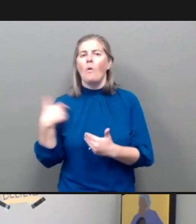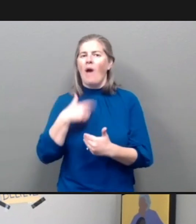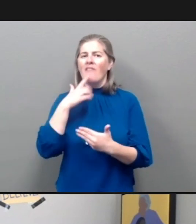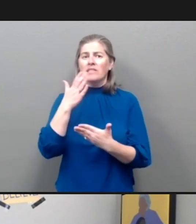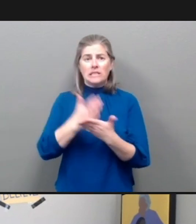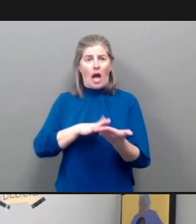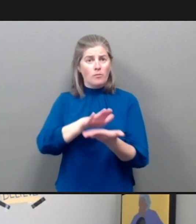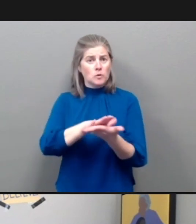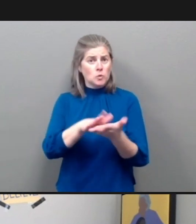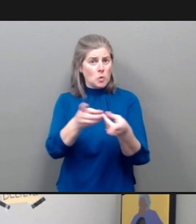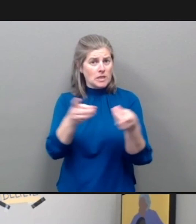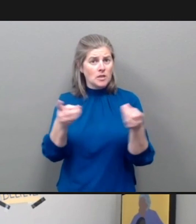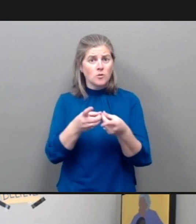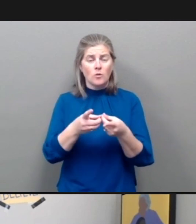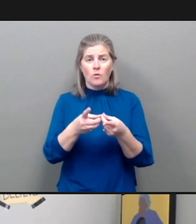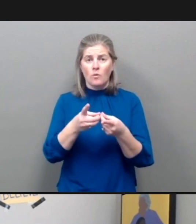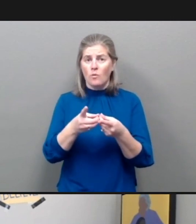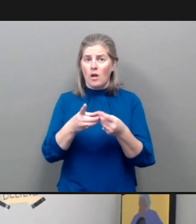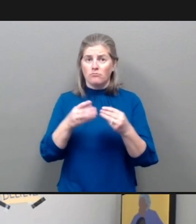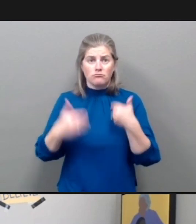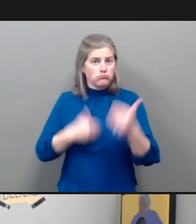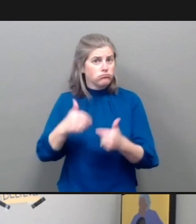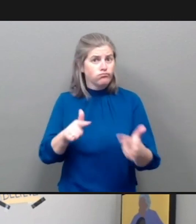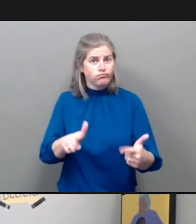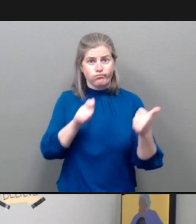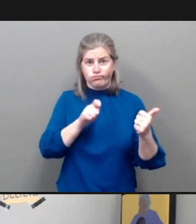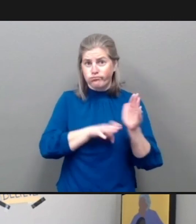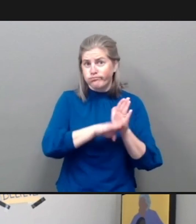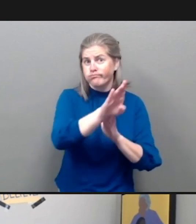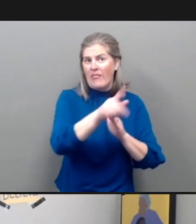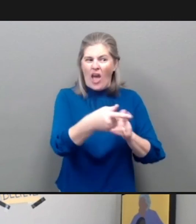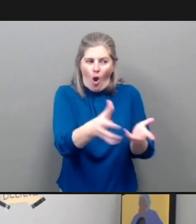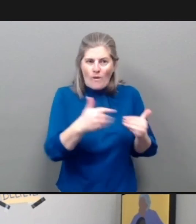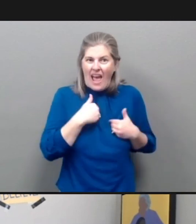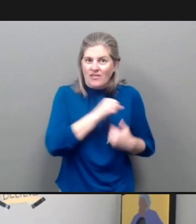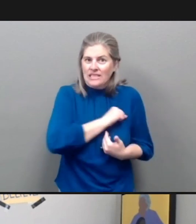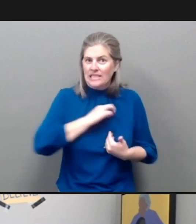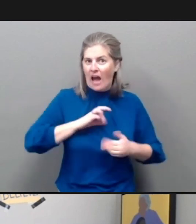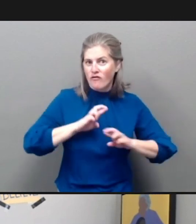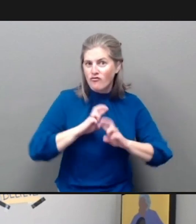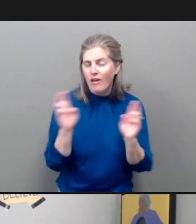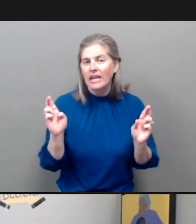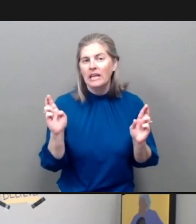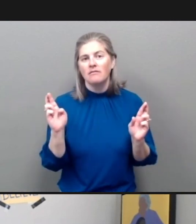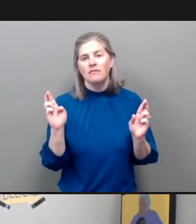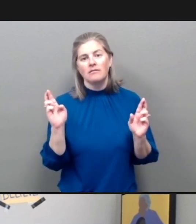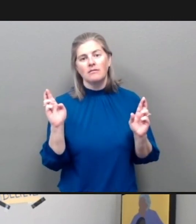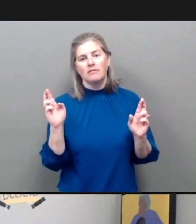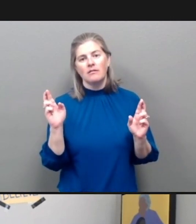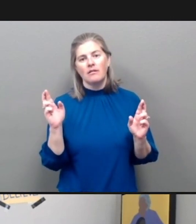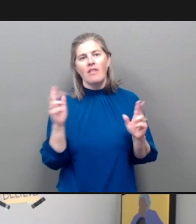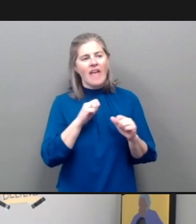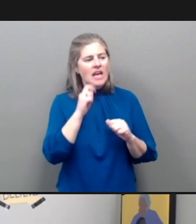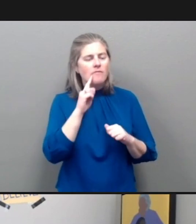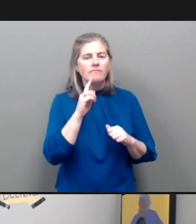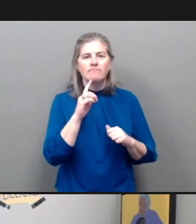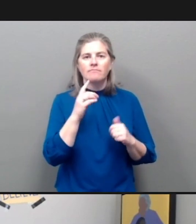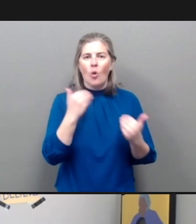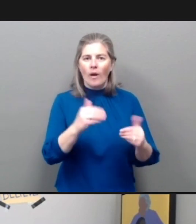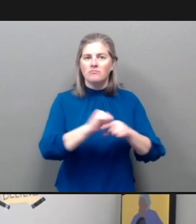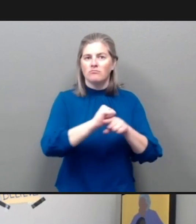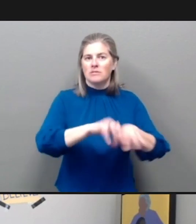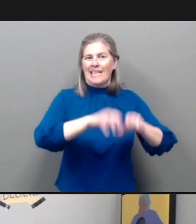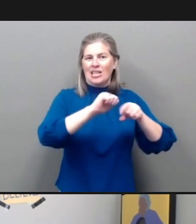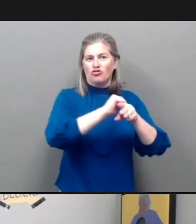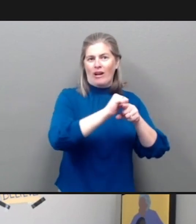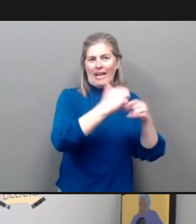school districts who will ramp up very, very quickly just because they already have the staff and they can find the time to do the training.